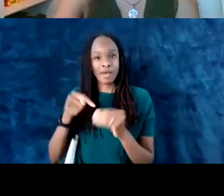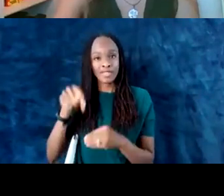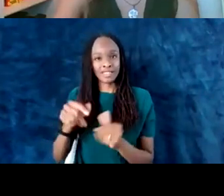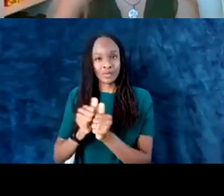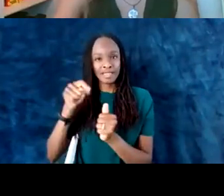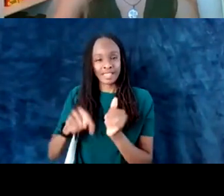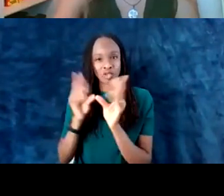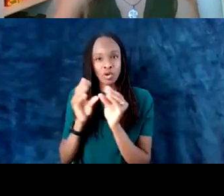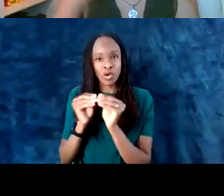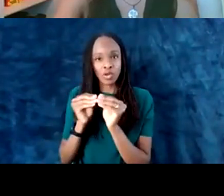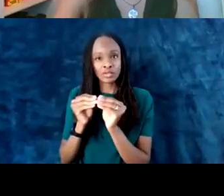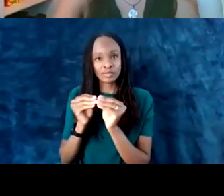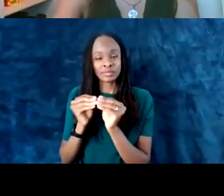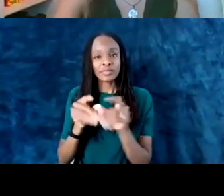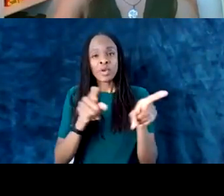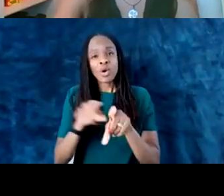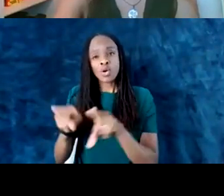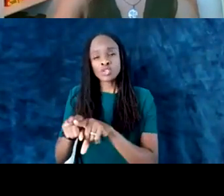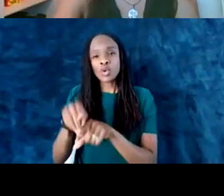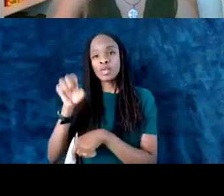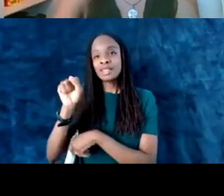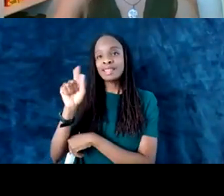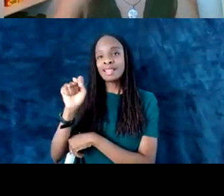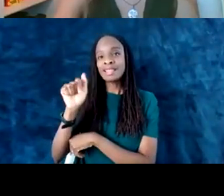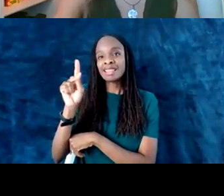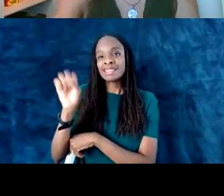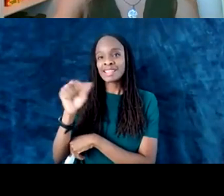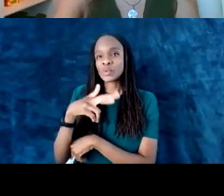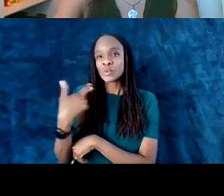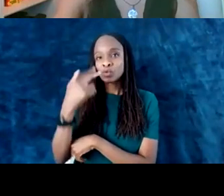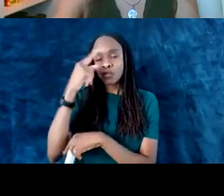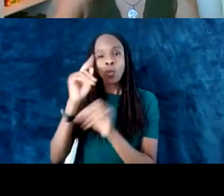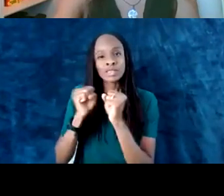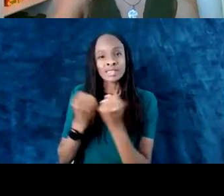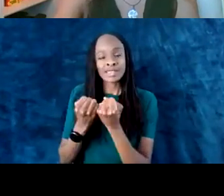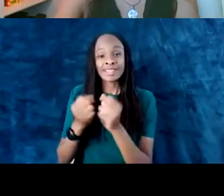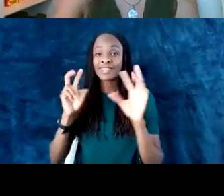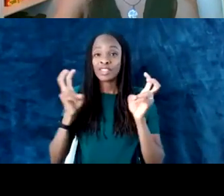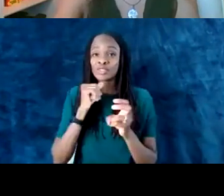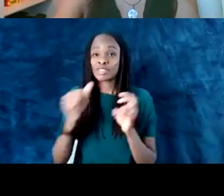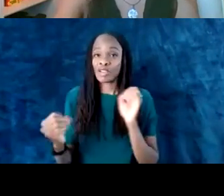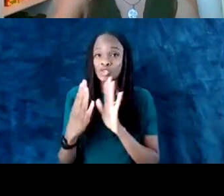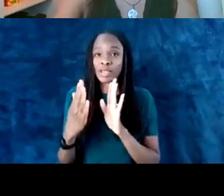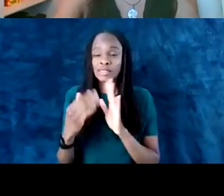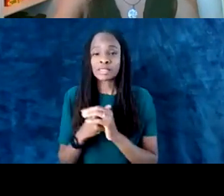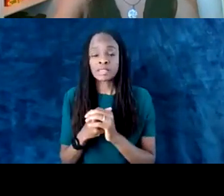call, but also the stakes for society if these issues are not addressed.